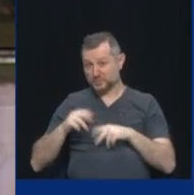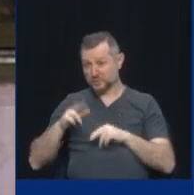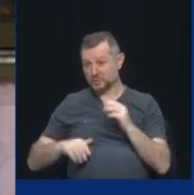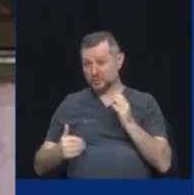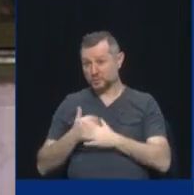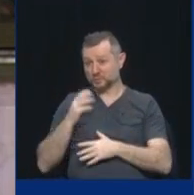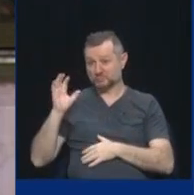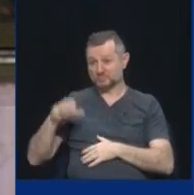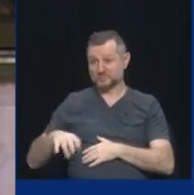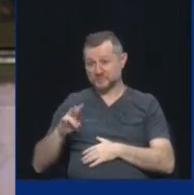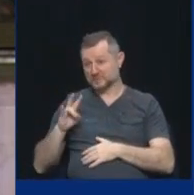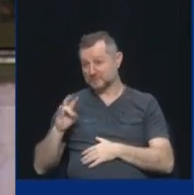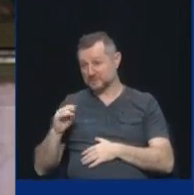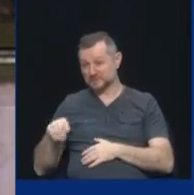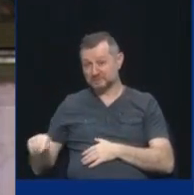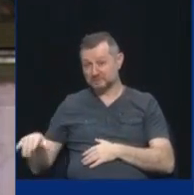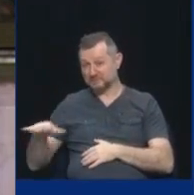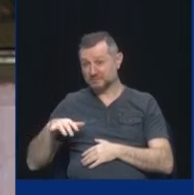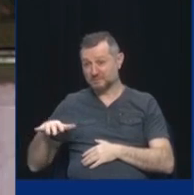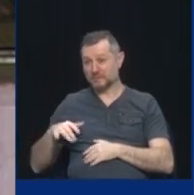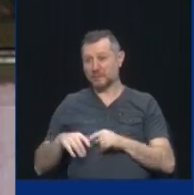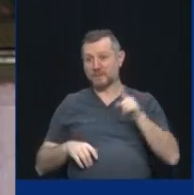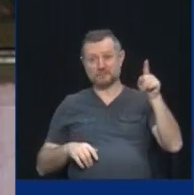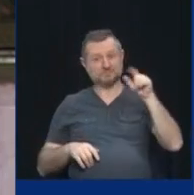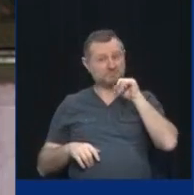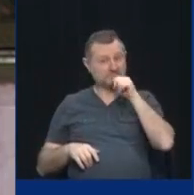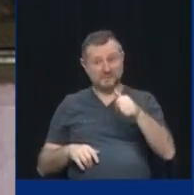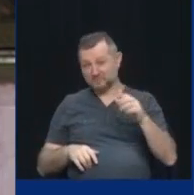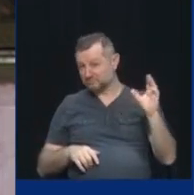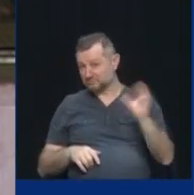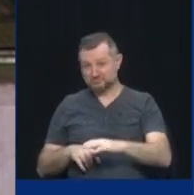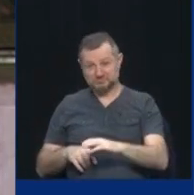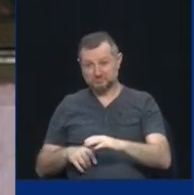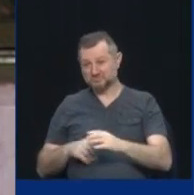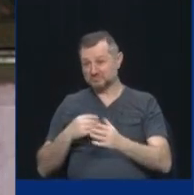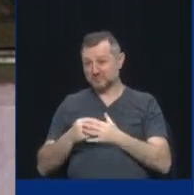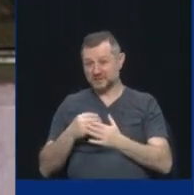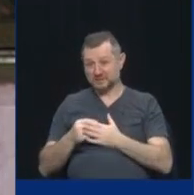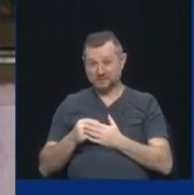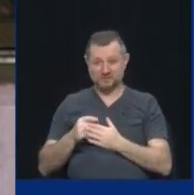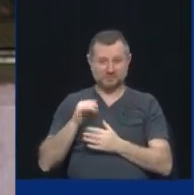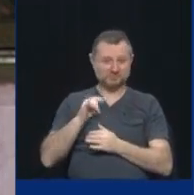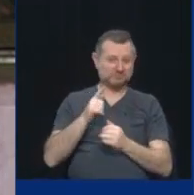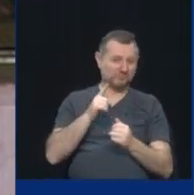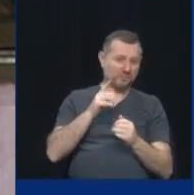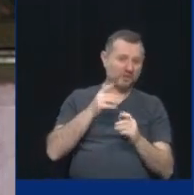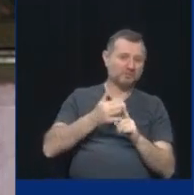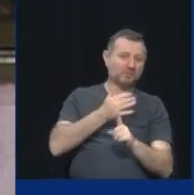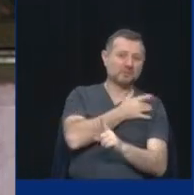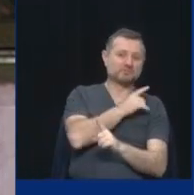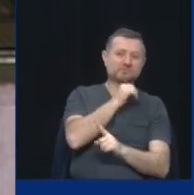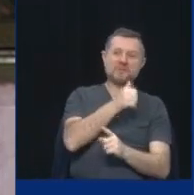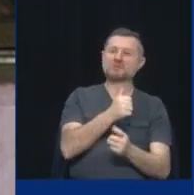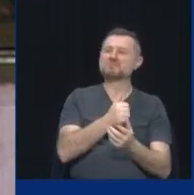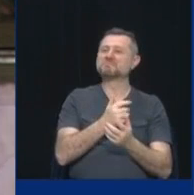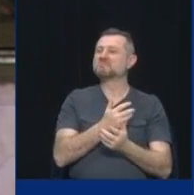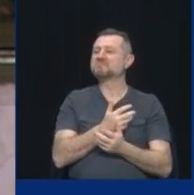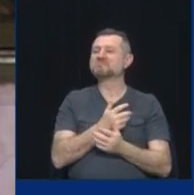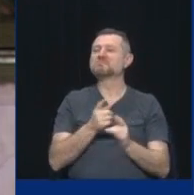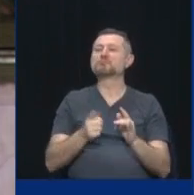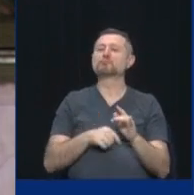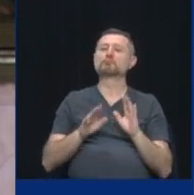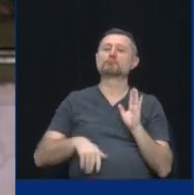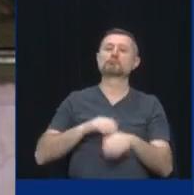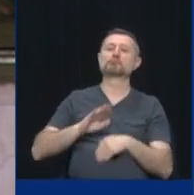actually stepping up and fulfilling what has been their delinquent role in New York. They have been delinquent in